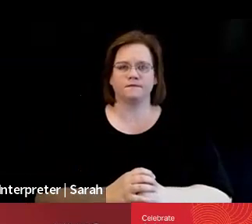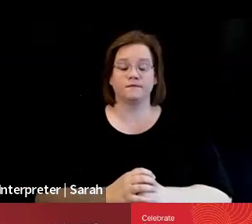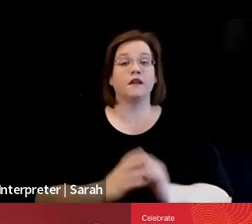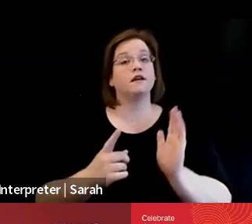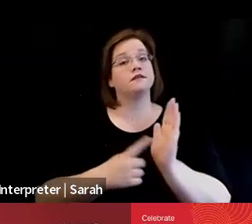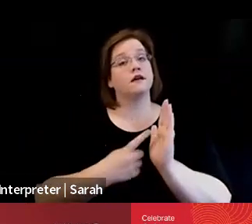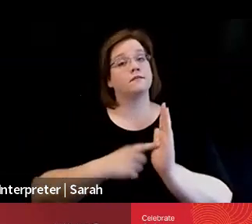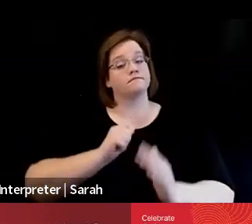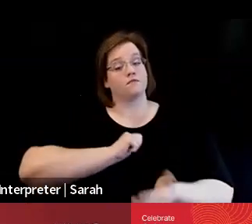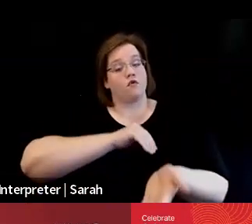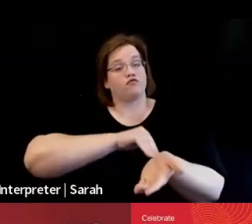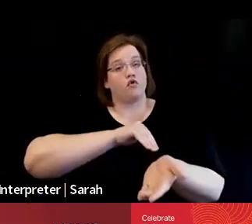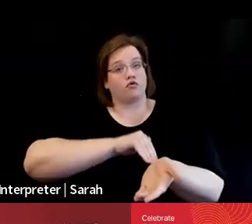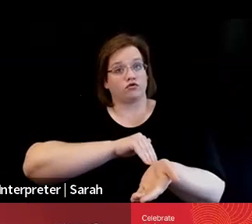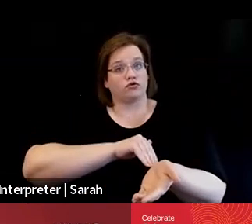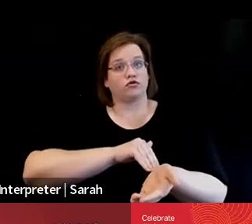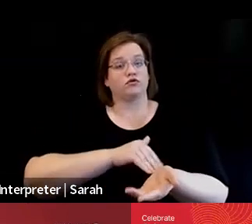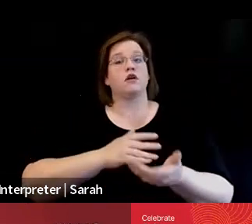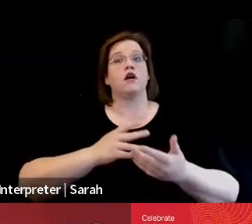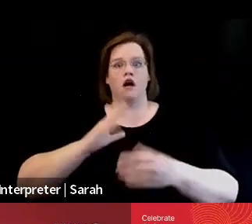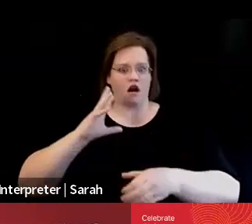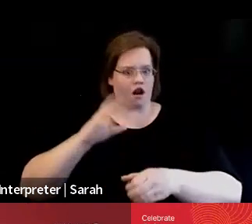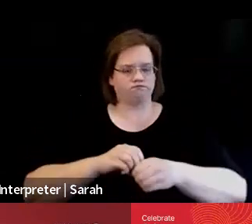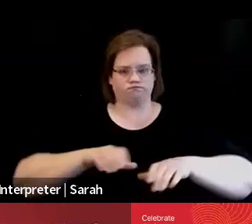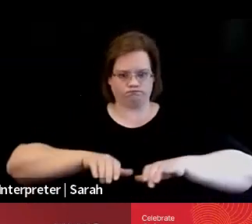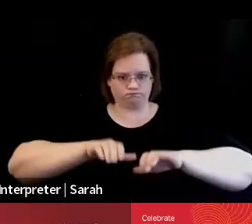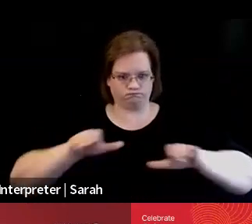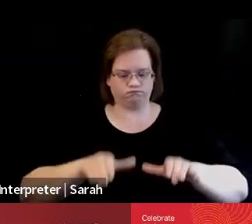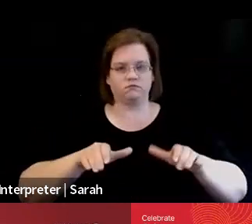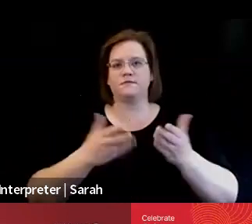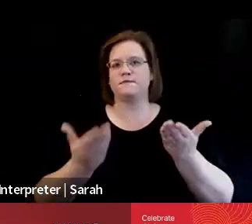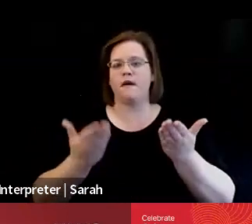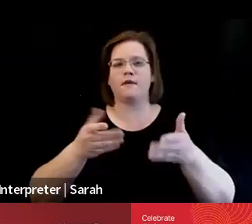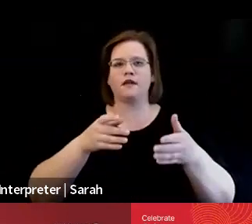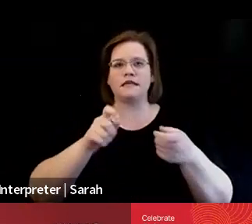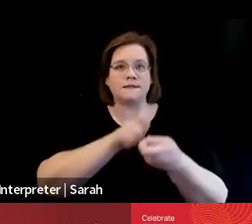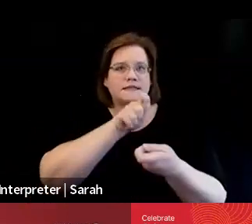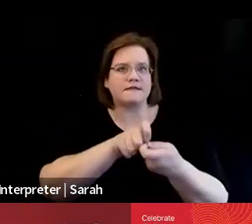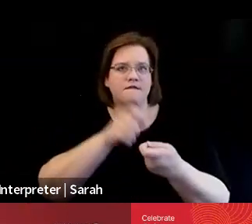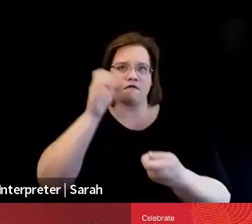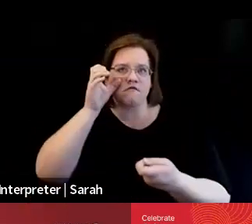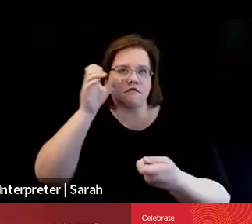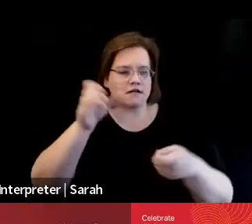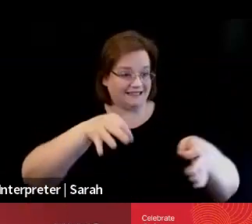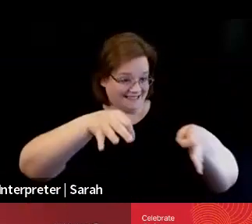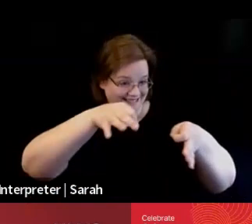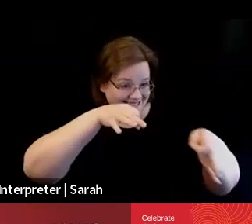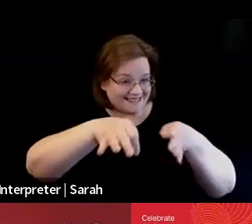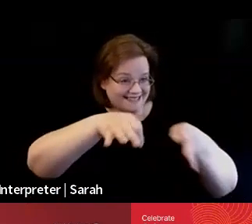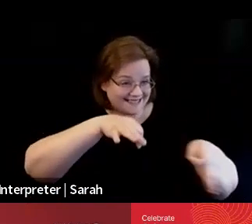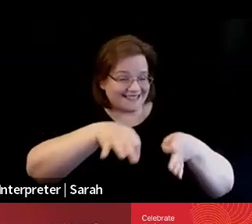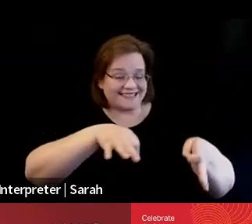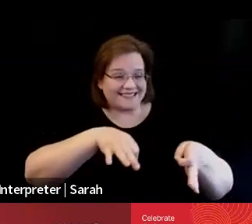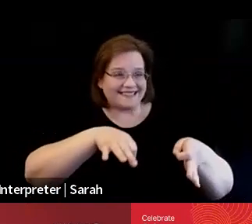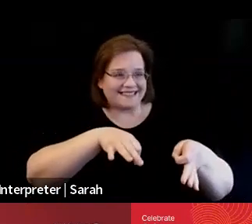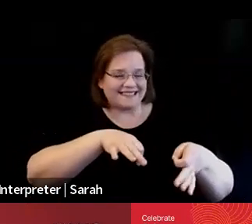providers, that is trying to explain certain specific concepts, and we run into challenges because